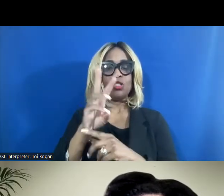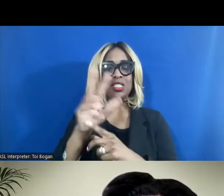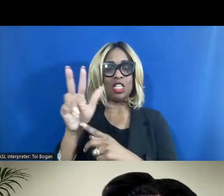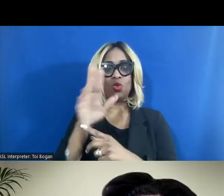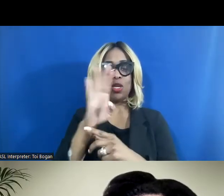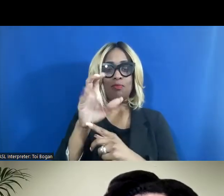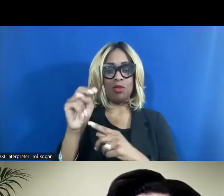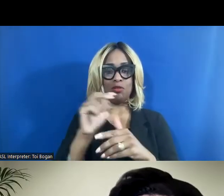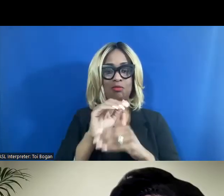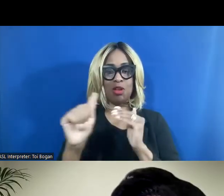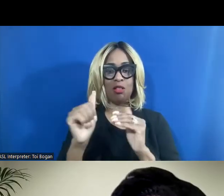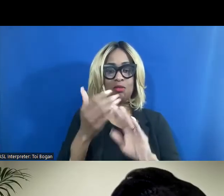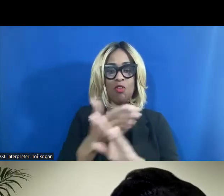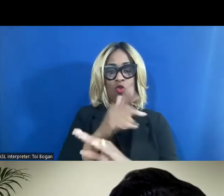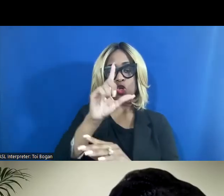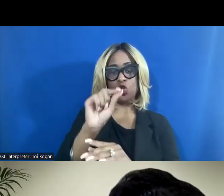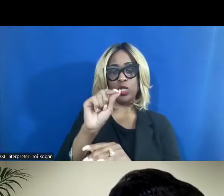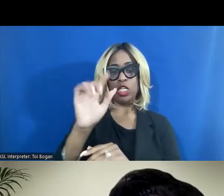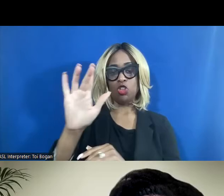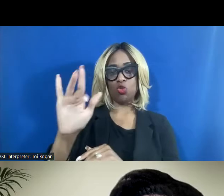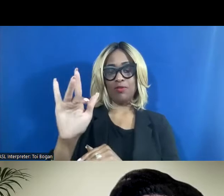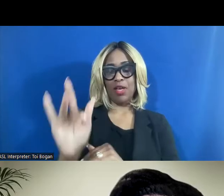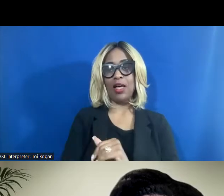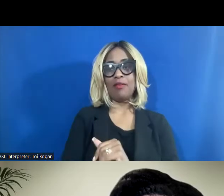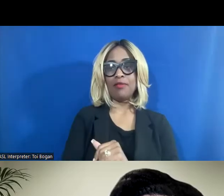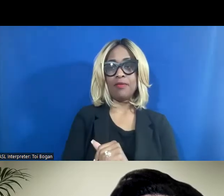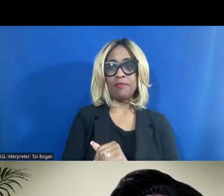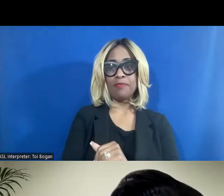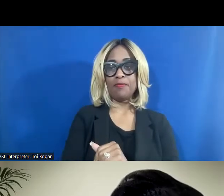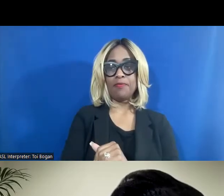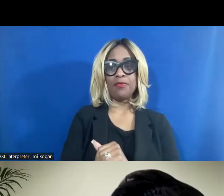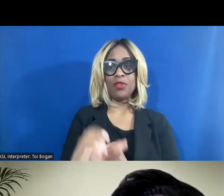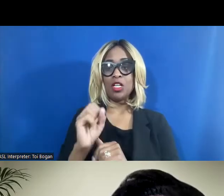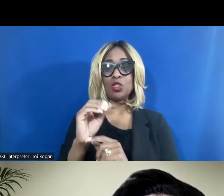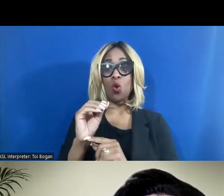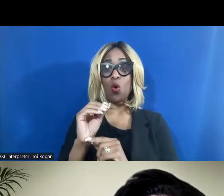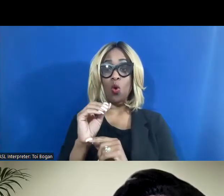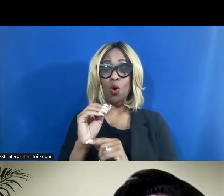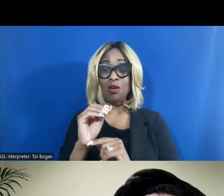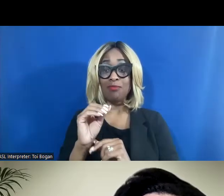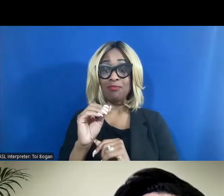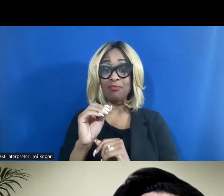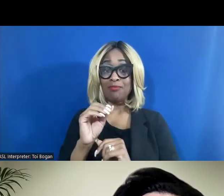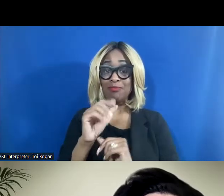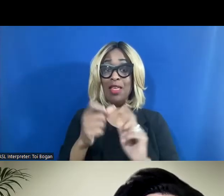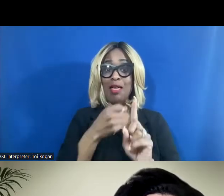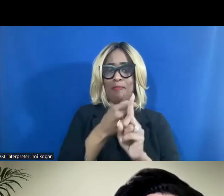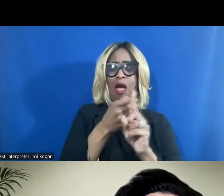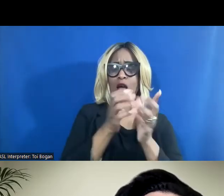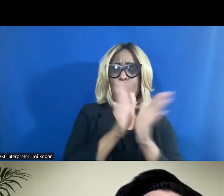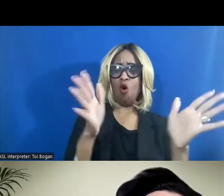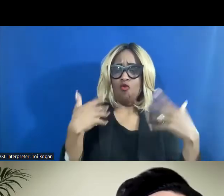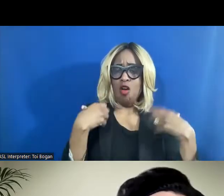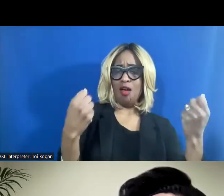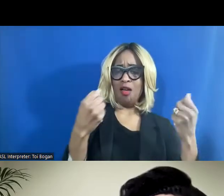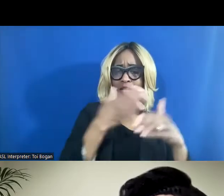363 billion by 2025. So not only is it impacting our overall health